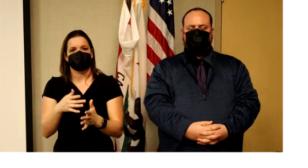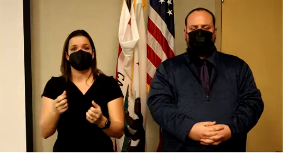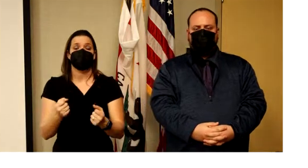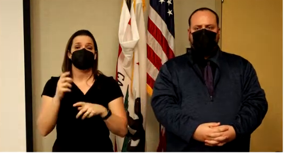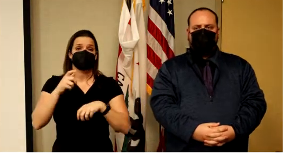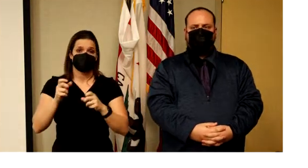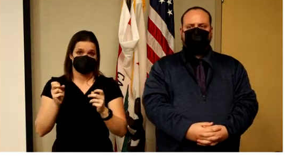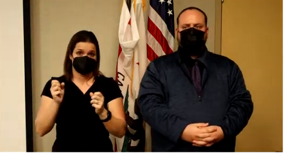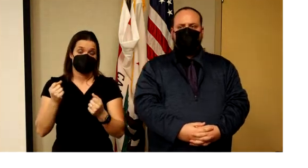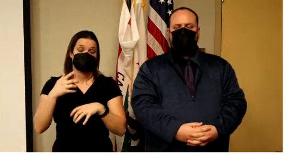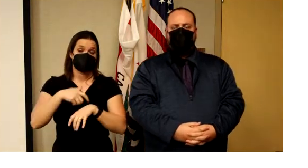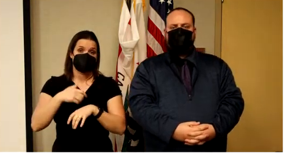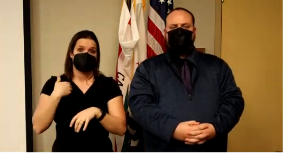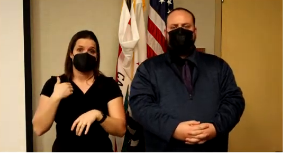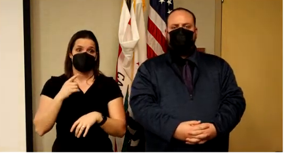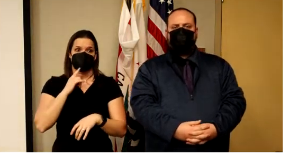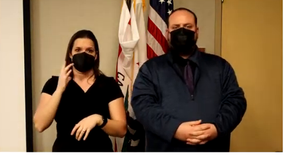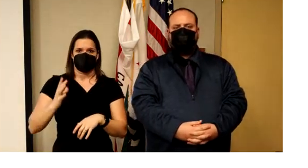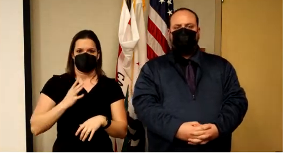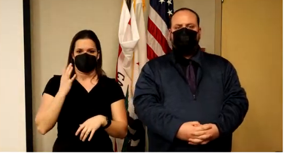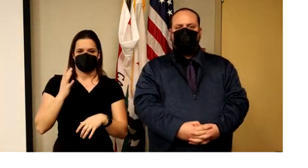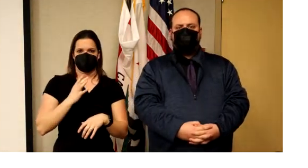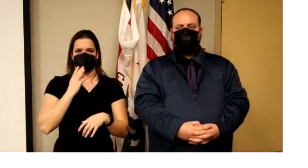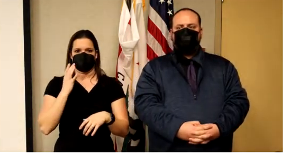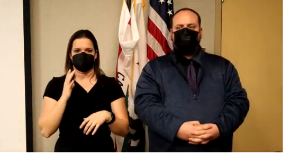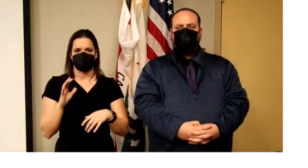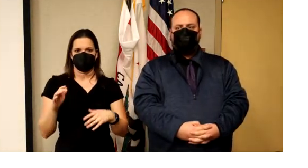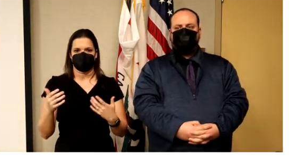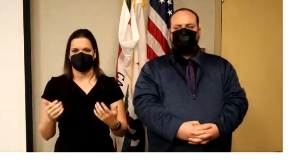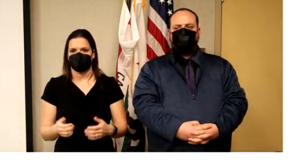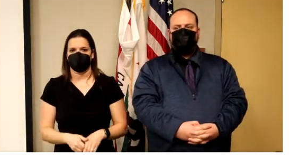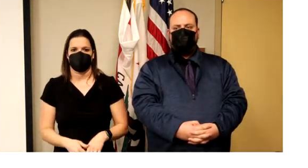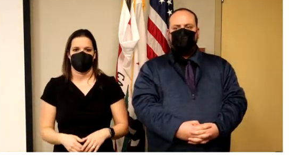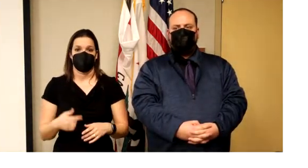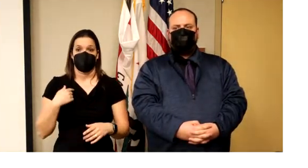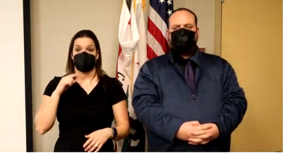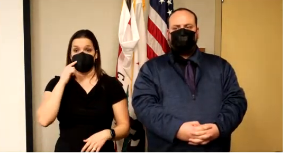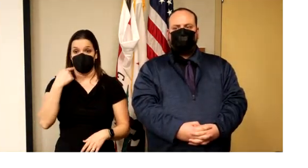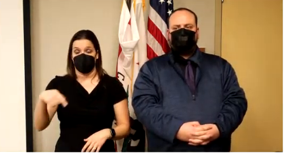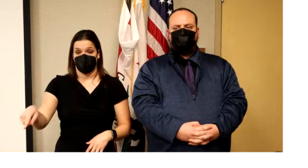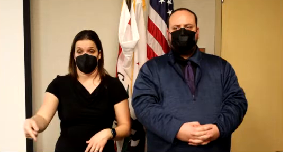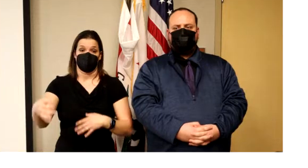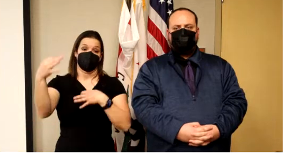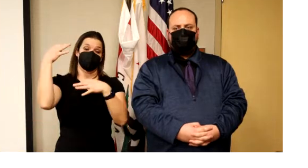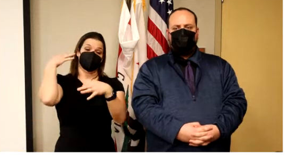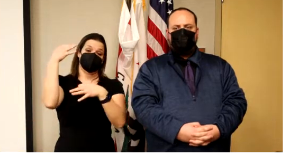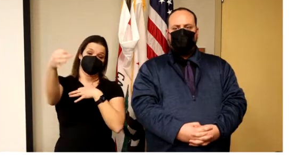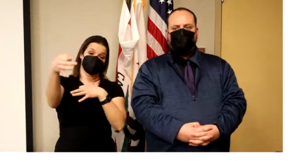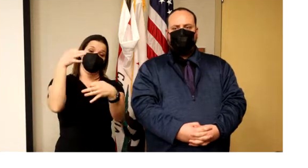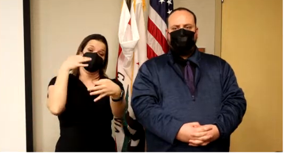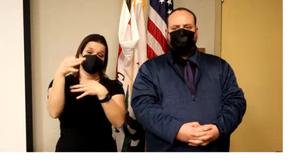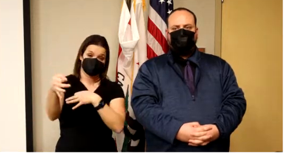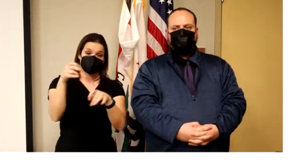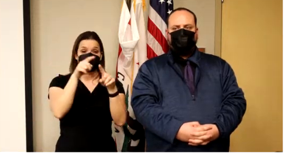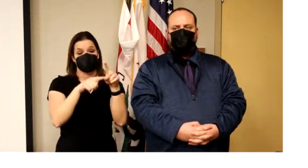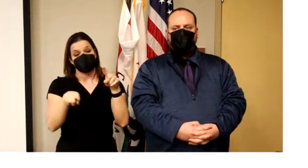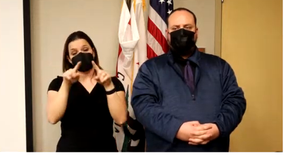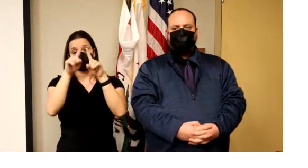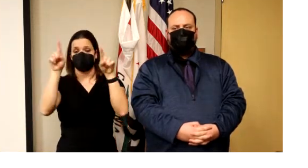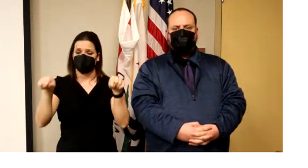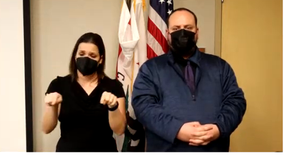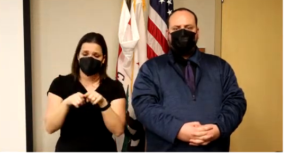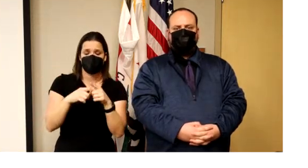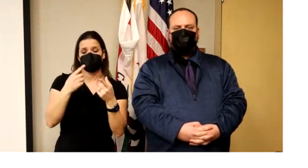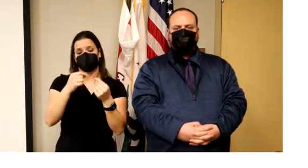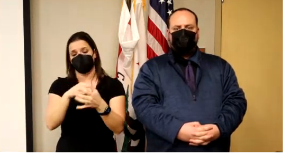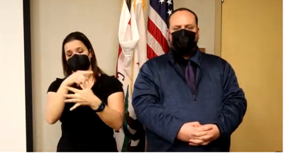fancy academic equations that I could bore you all to death with in terms of trying to get to circles and squares and all kinds